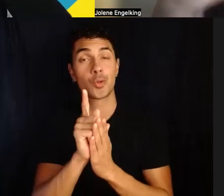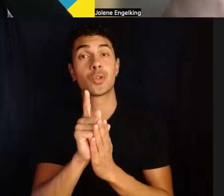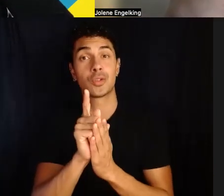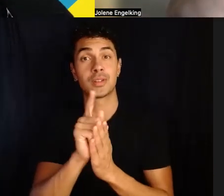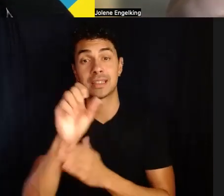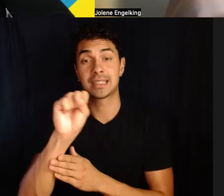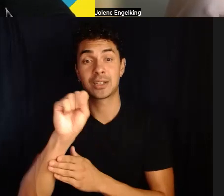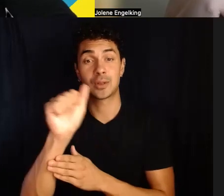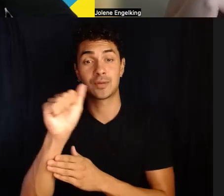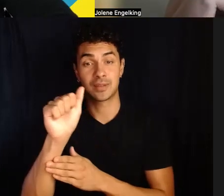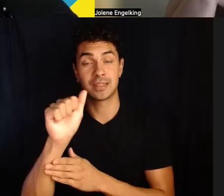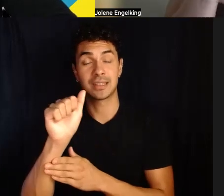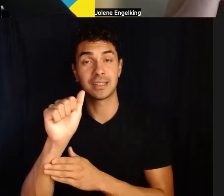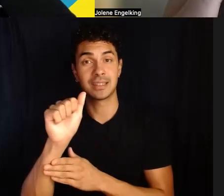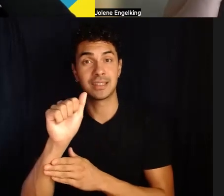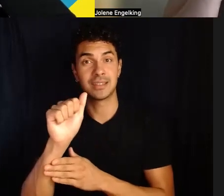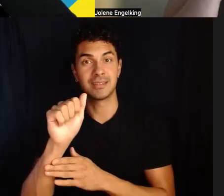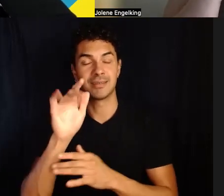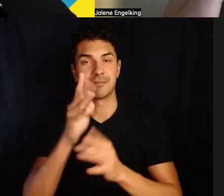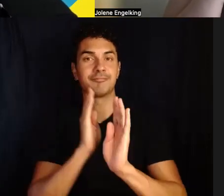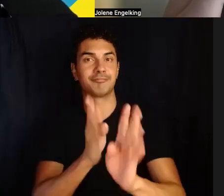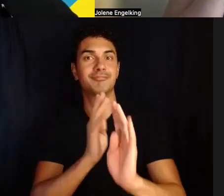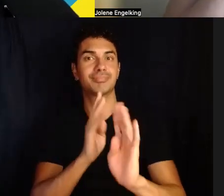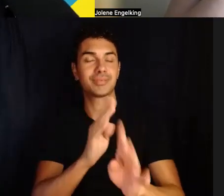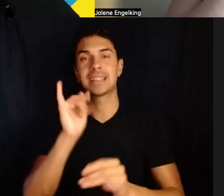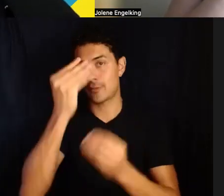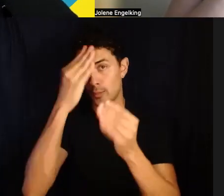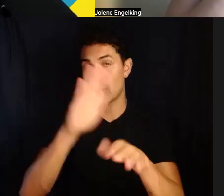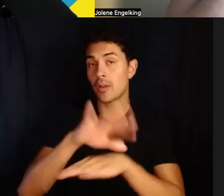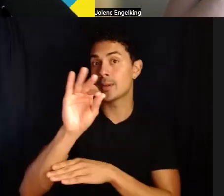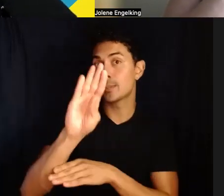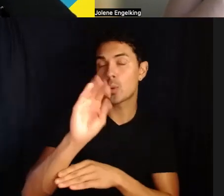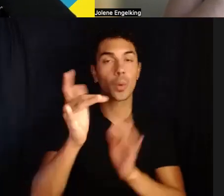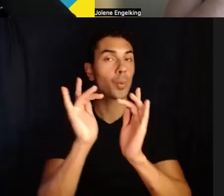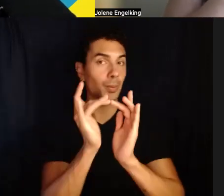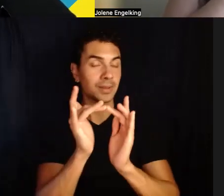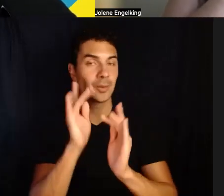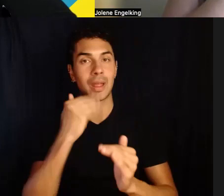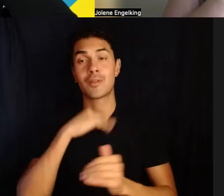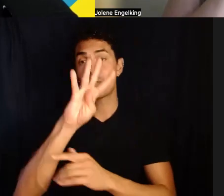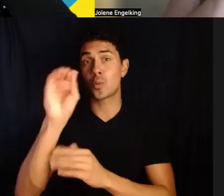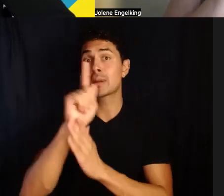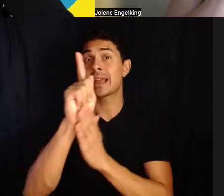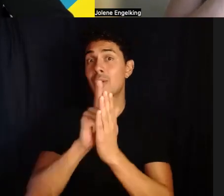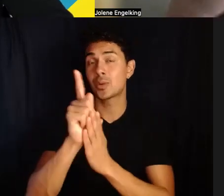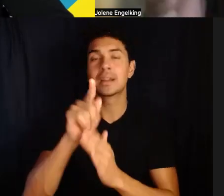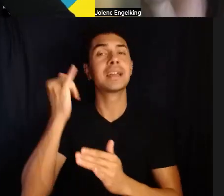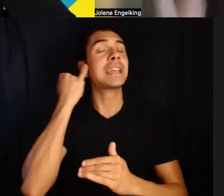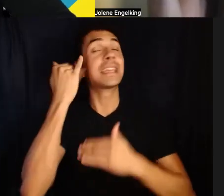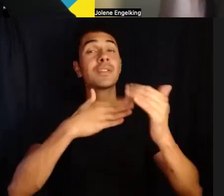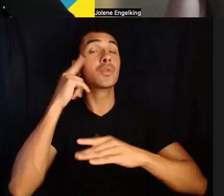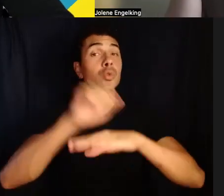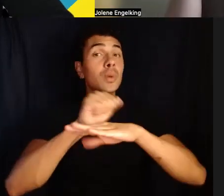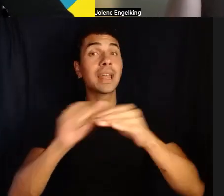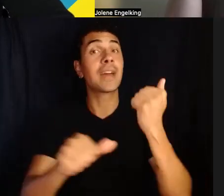tribally specific. The information about that can be found on our Facebook page or on our website, where even if you've been trained as an advocate, maybe try to